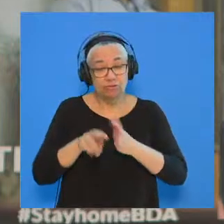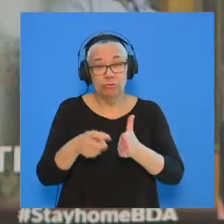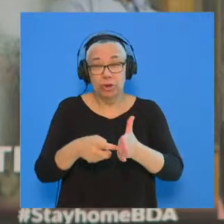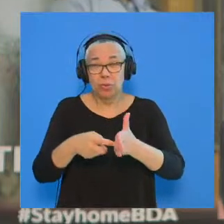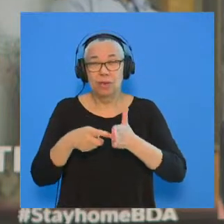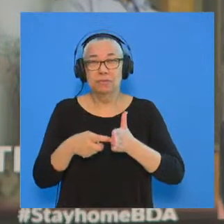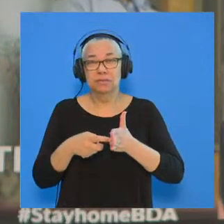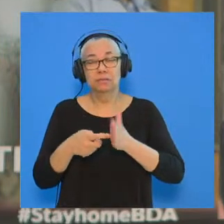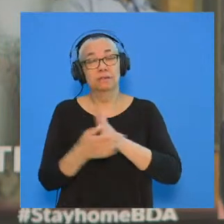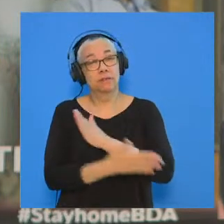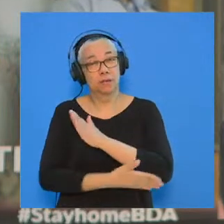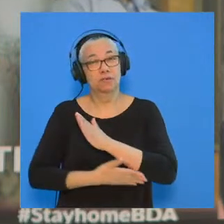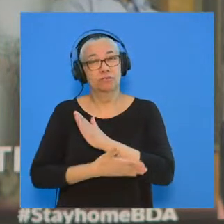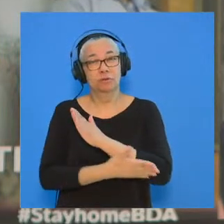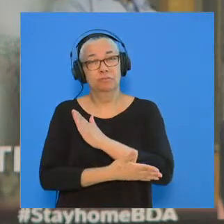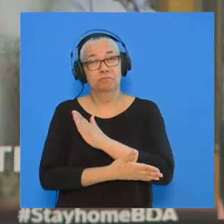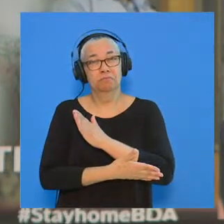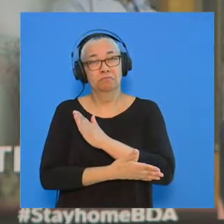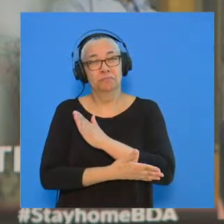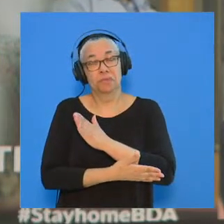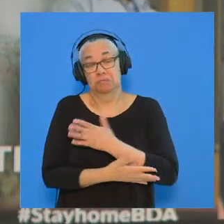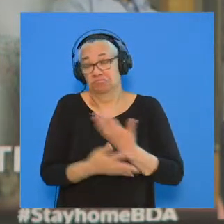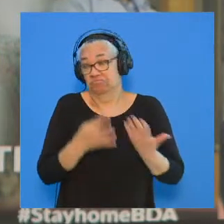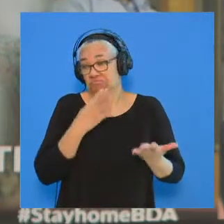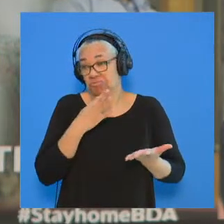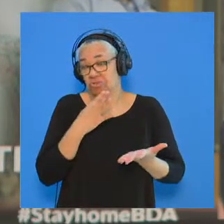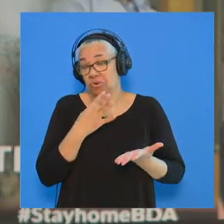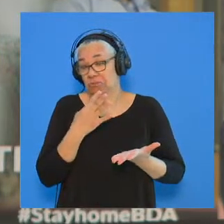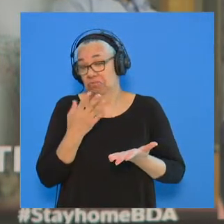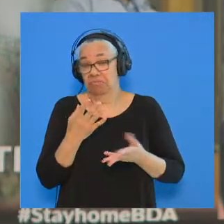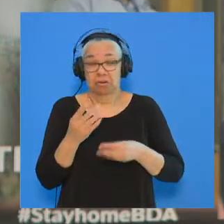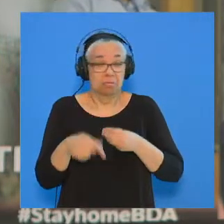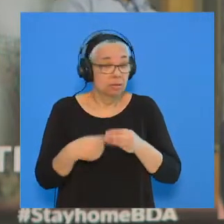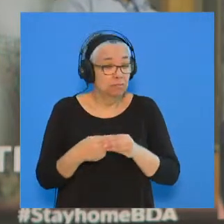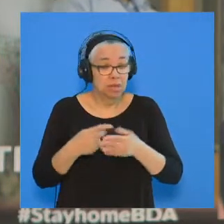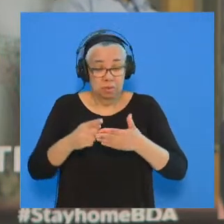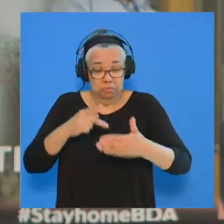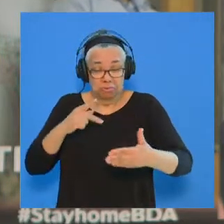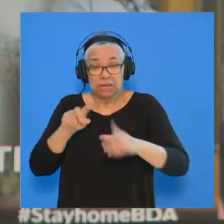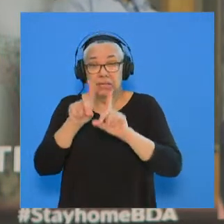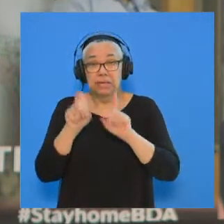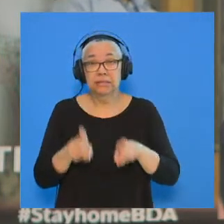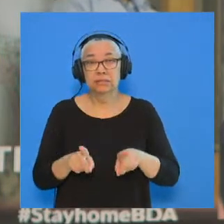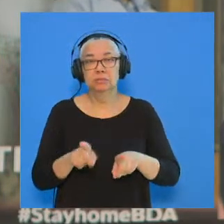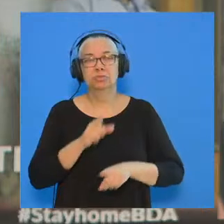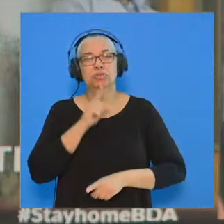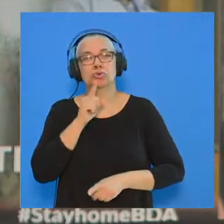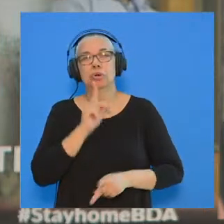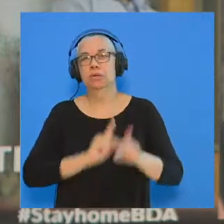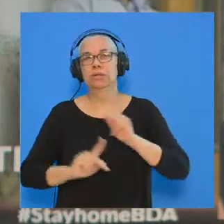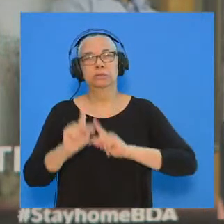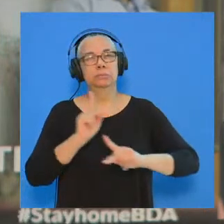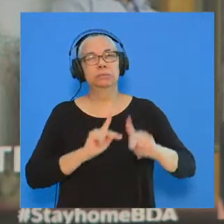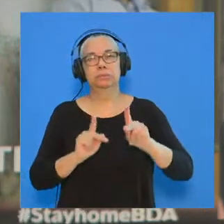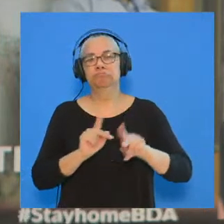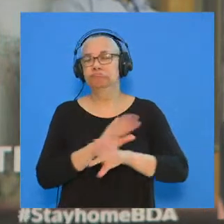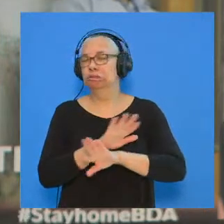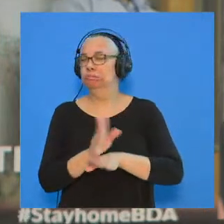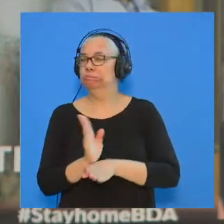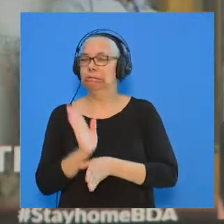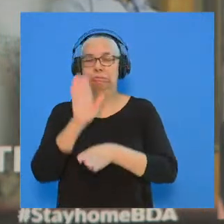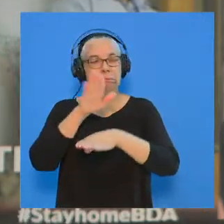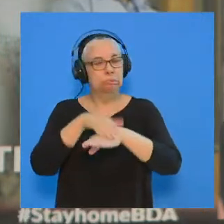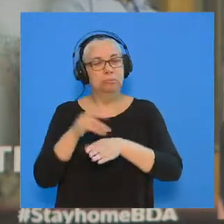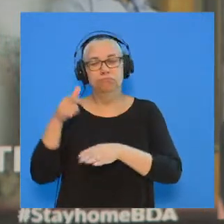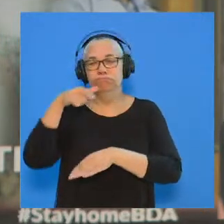particular country that is traveling. When we're talking about pre-testing, which is important to make sure that persons are not inadvertently getting on a